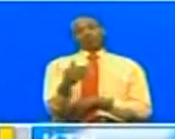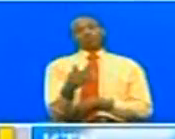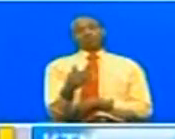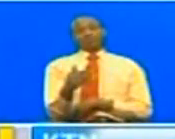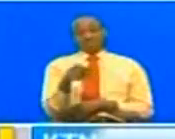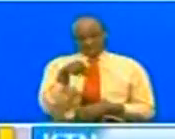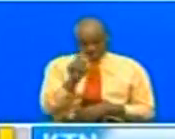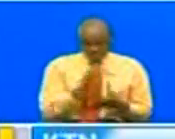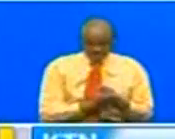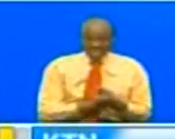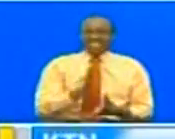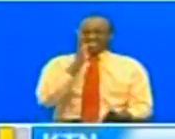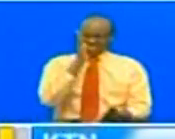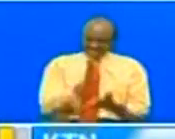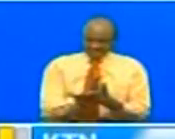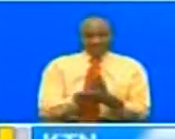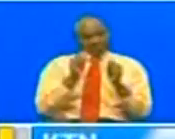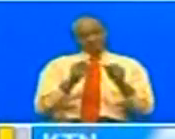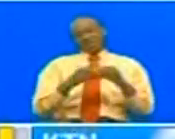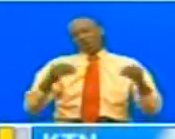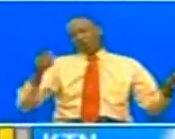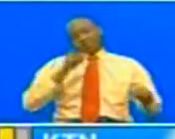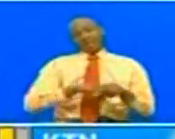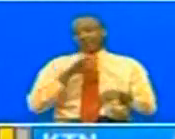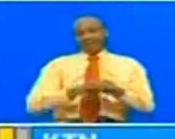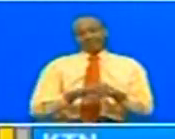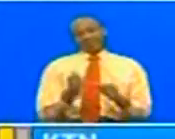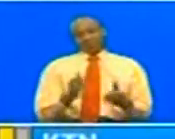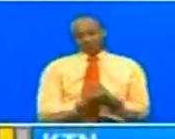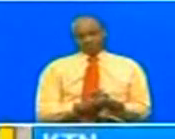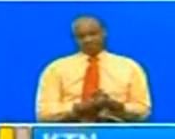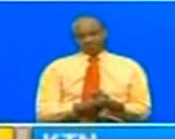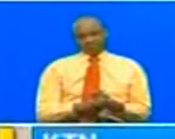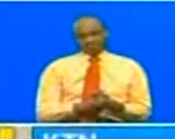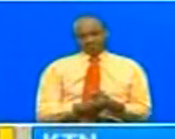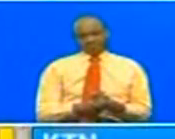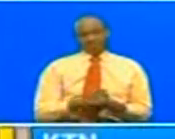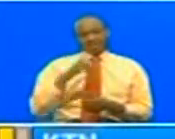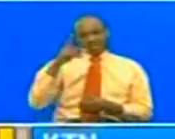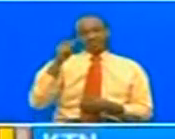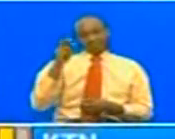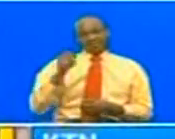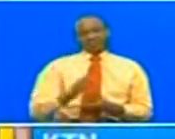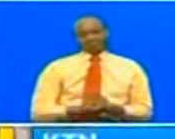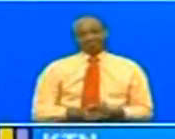for whom justice may be a long time coming. Rita Tinina, KTN.